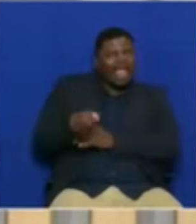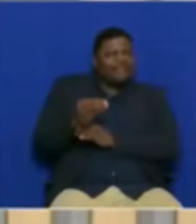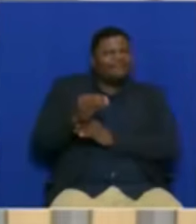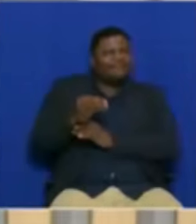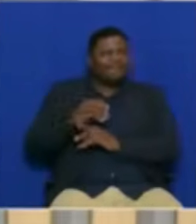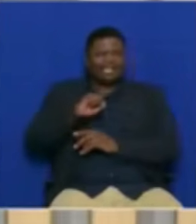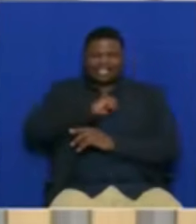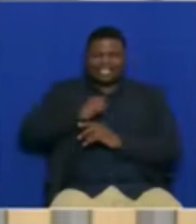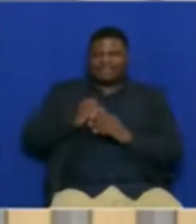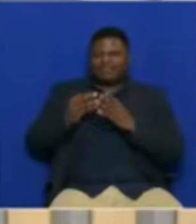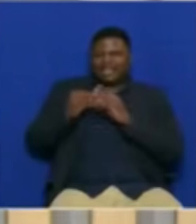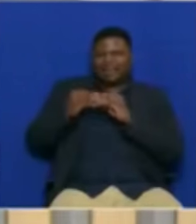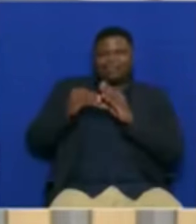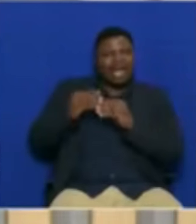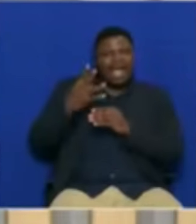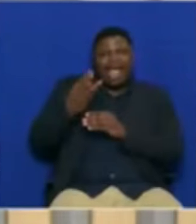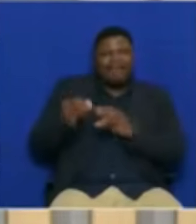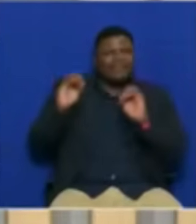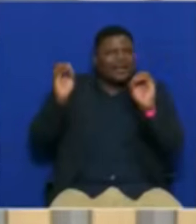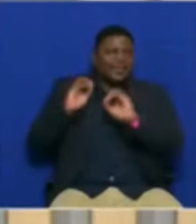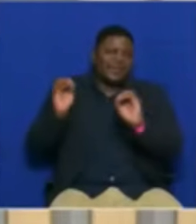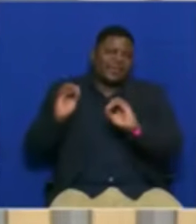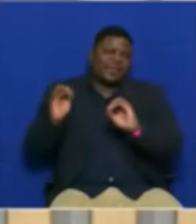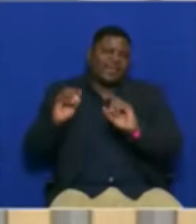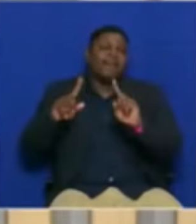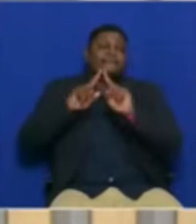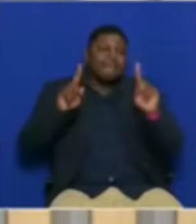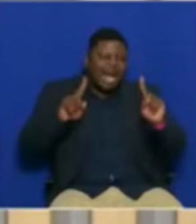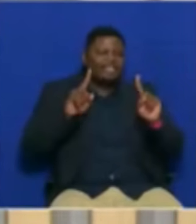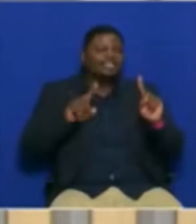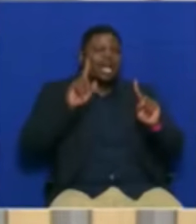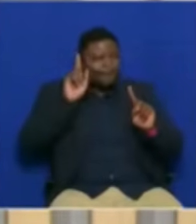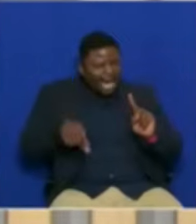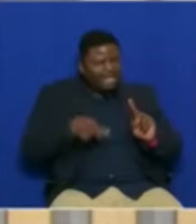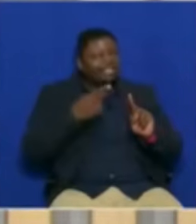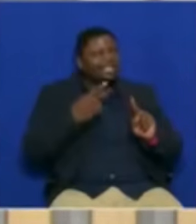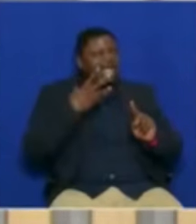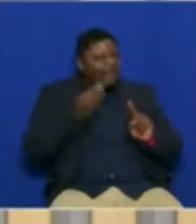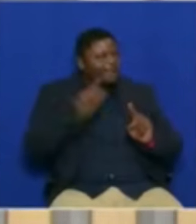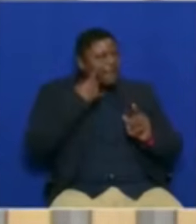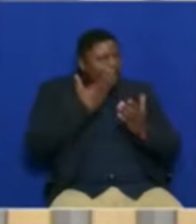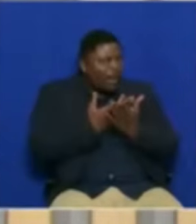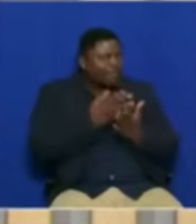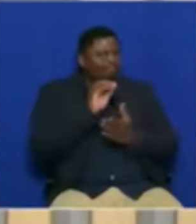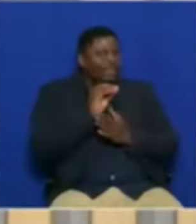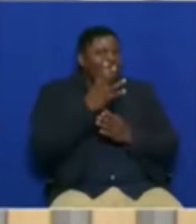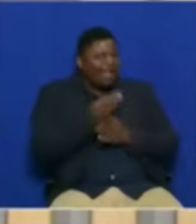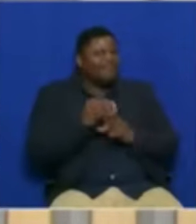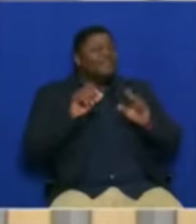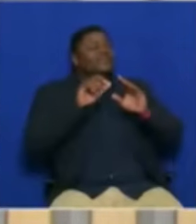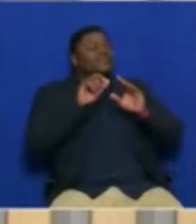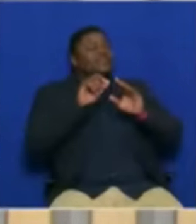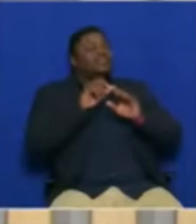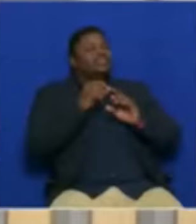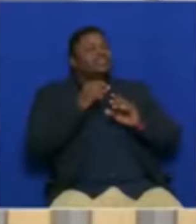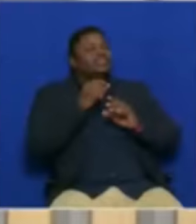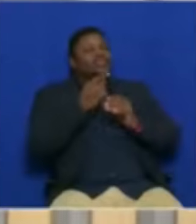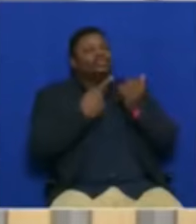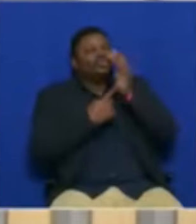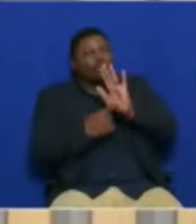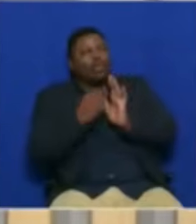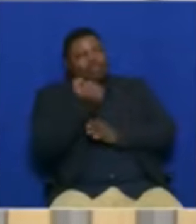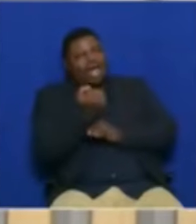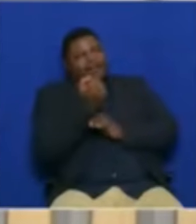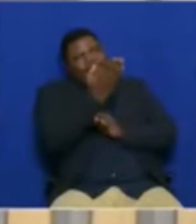has been completed and acknowledged that she's received it. But to apply for it and register it on the e-vetting system, you